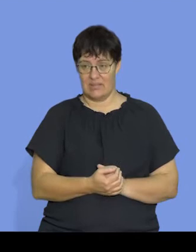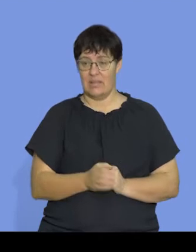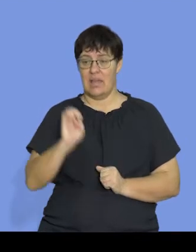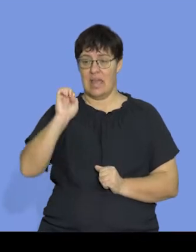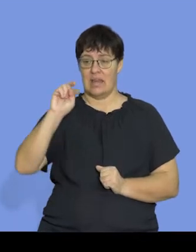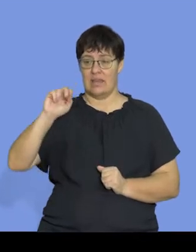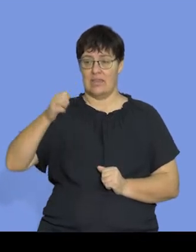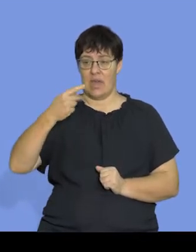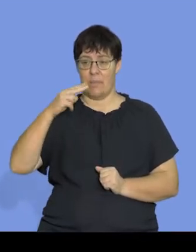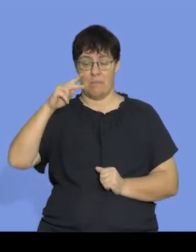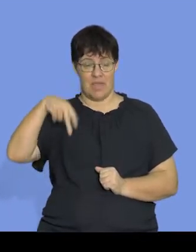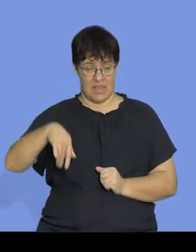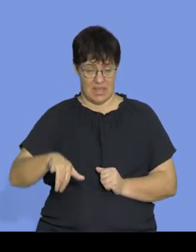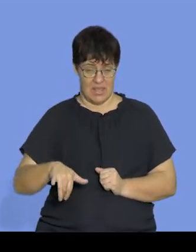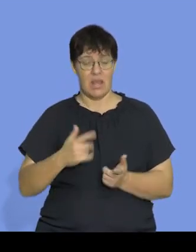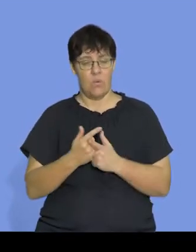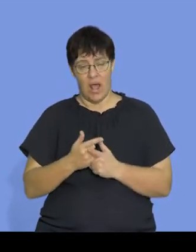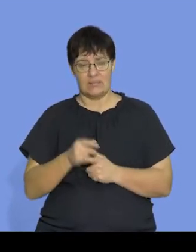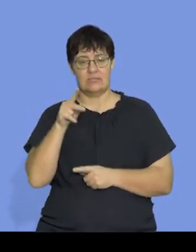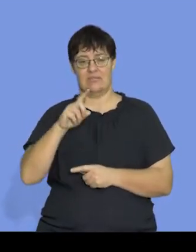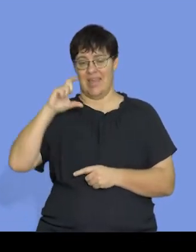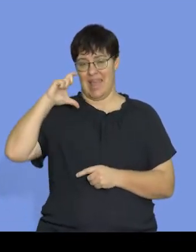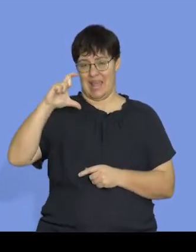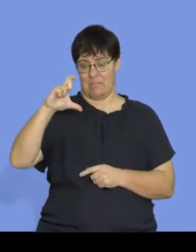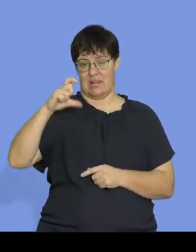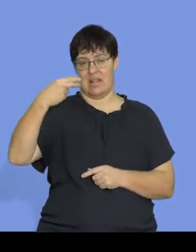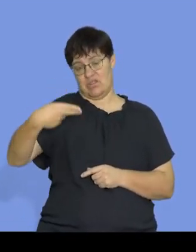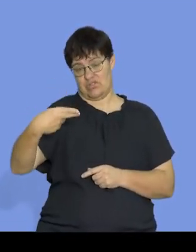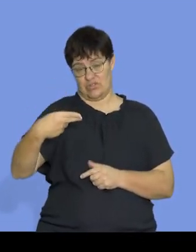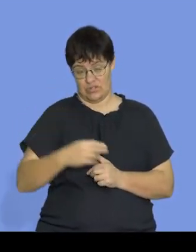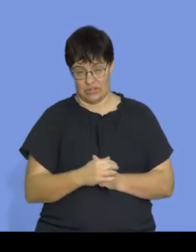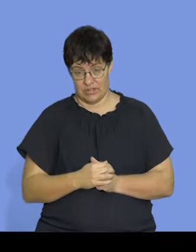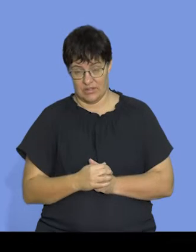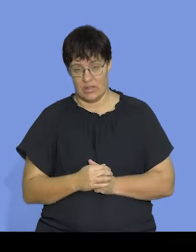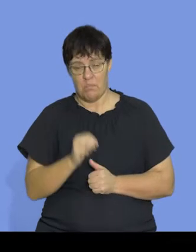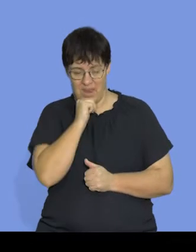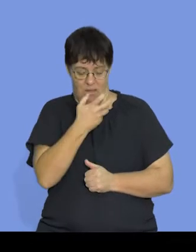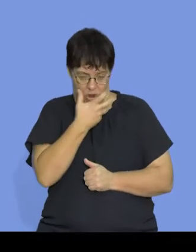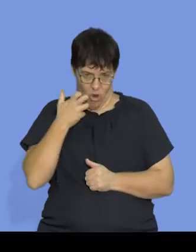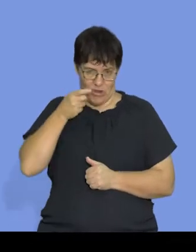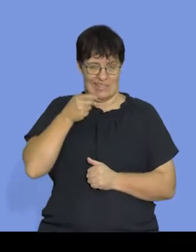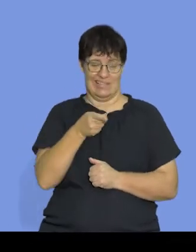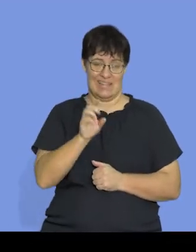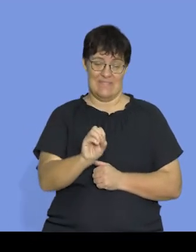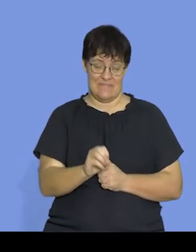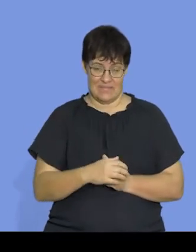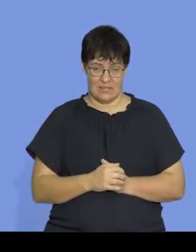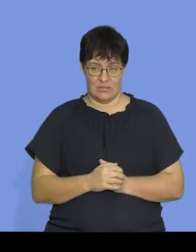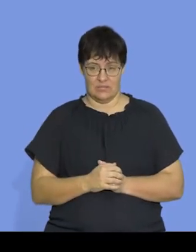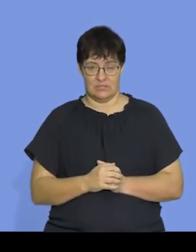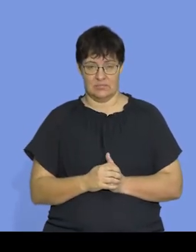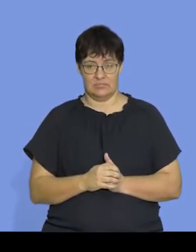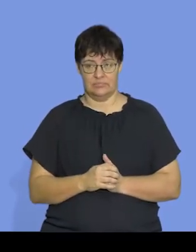is actually capital letter H, so which actually has to do with the heat, right? So if we talk about